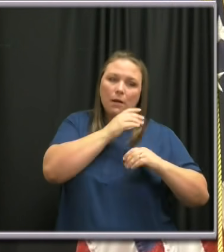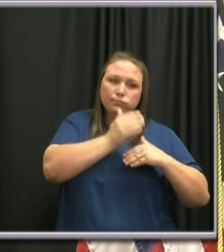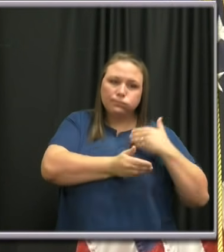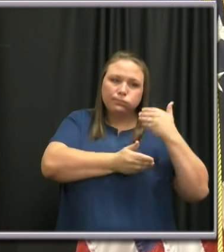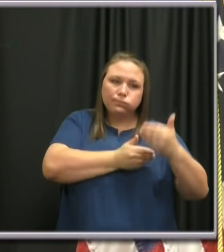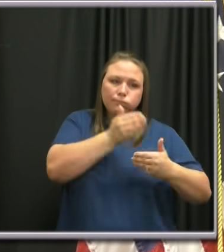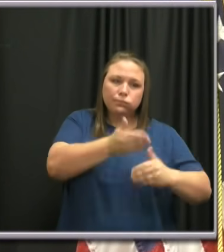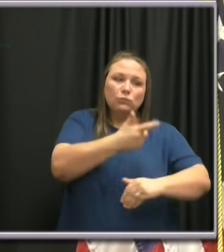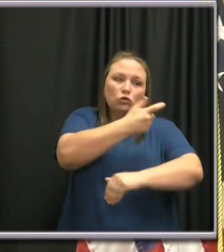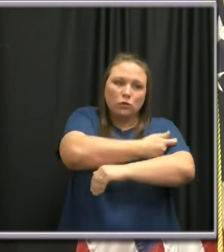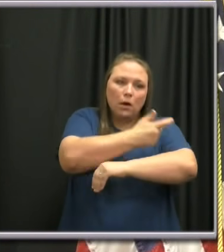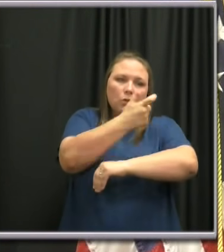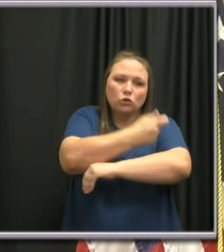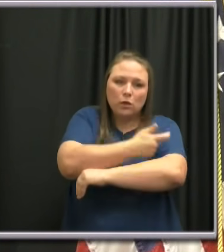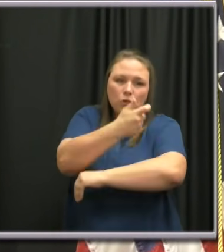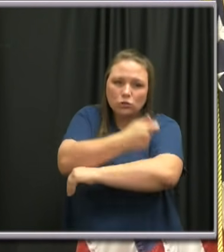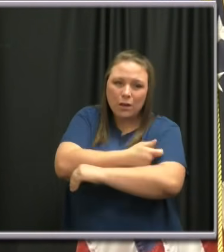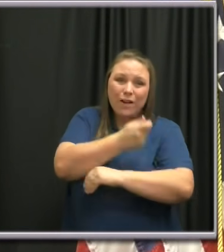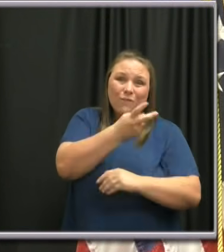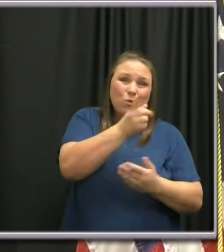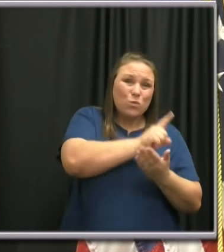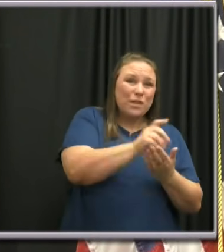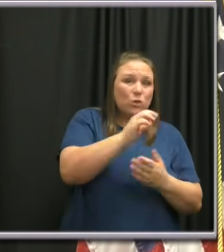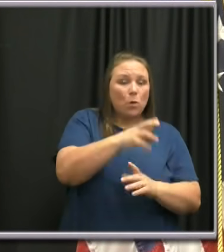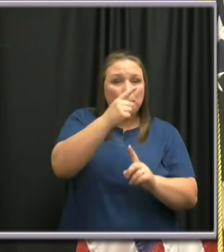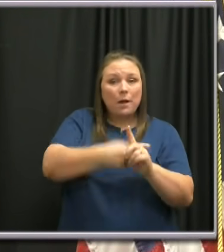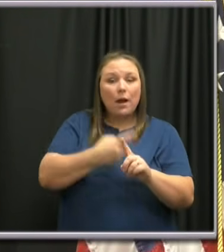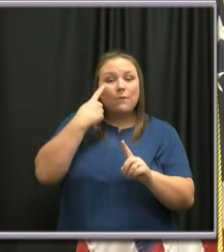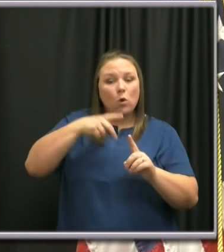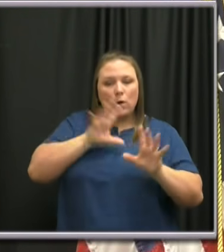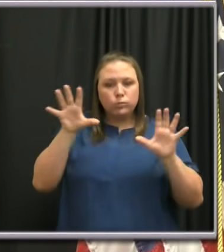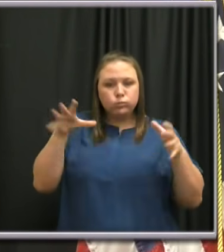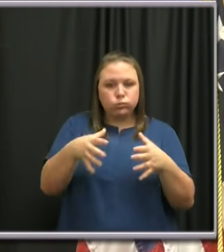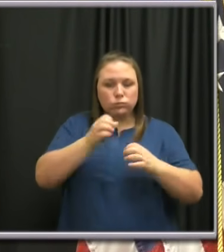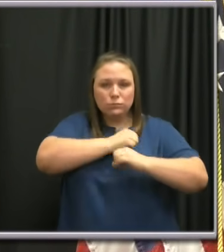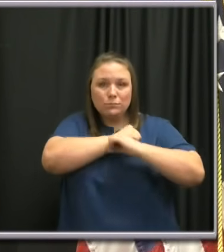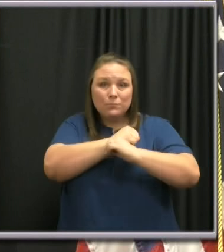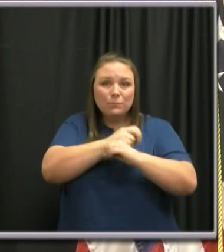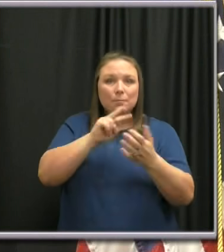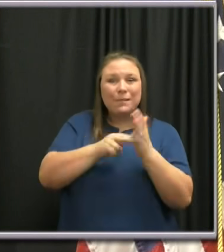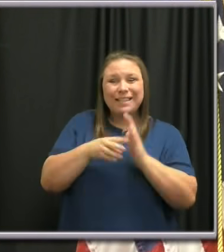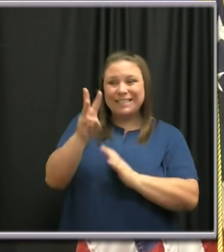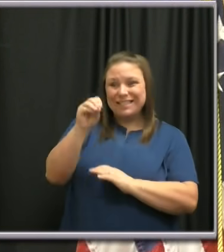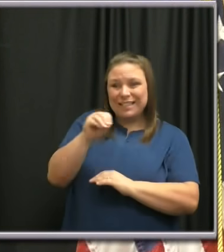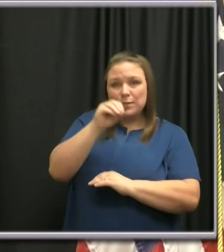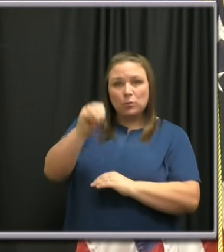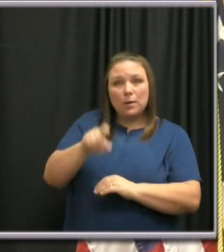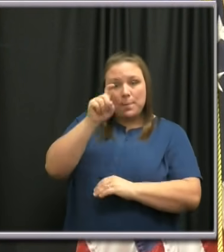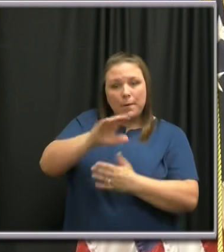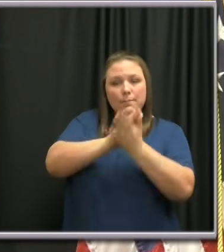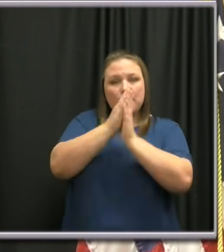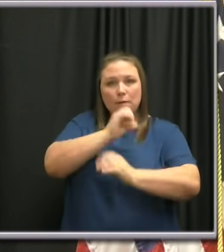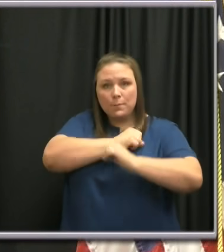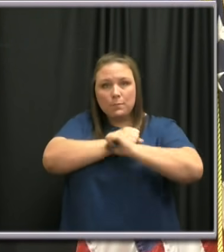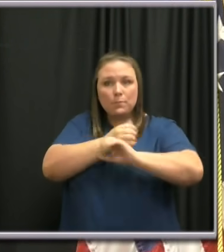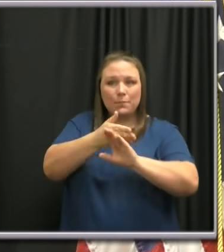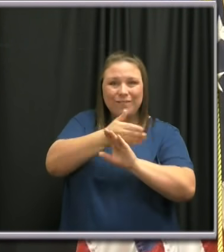or months. And to achieve herd immunity, at least 60% of us will have to be immune to the